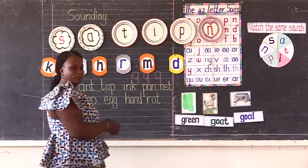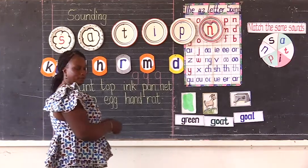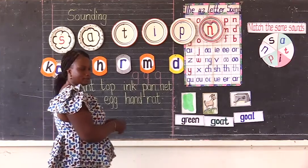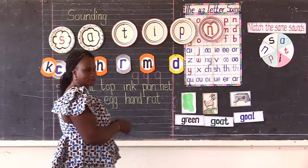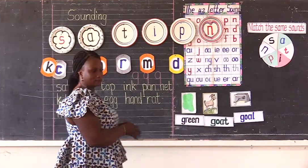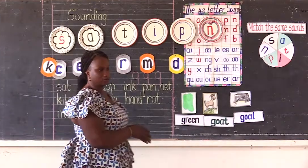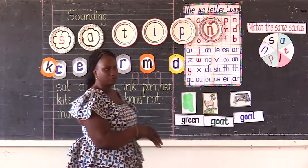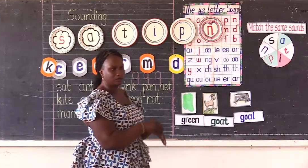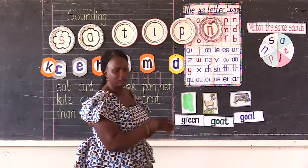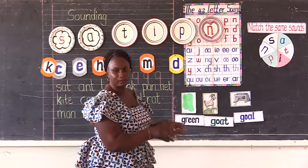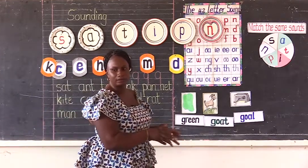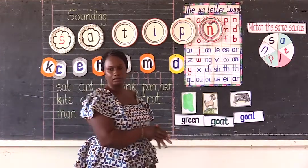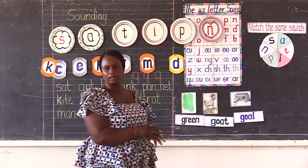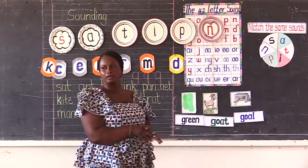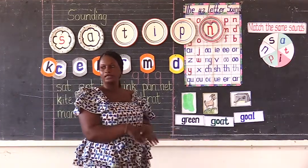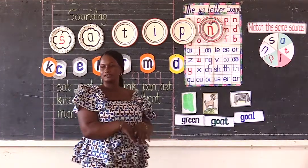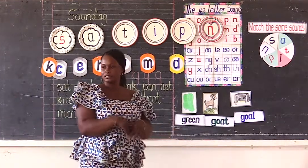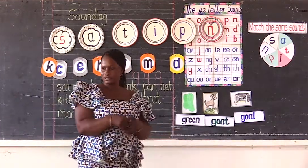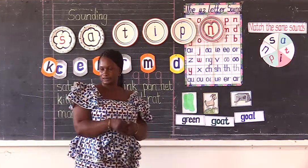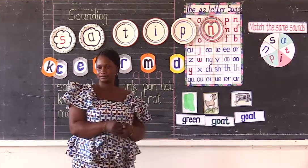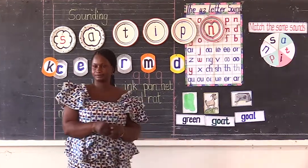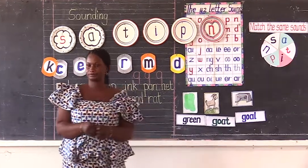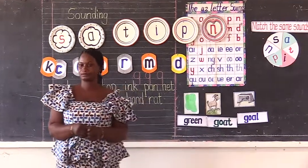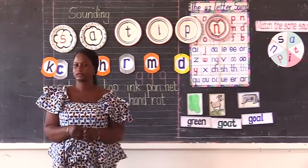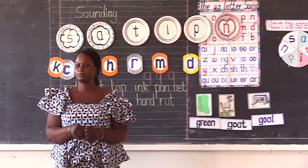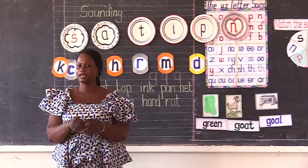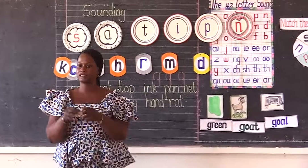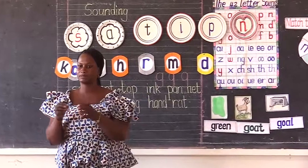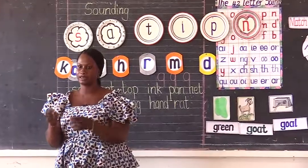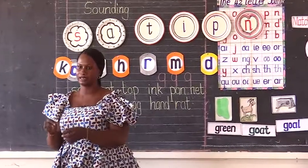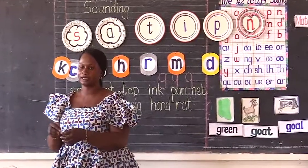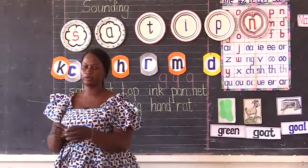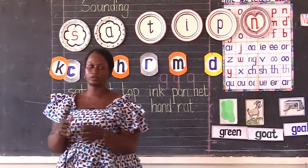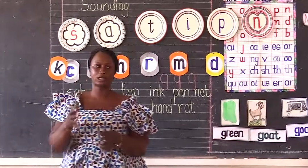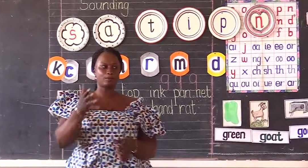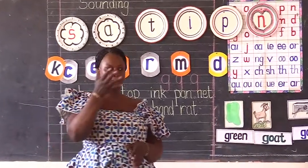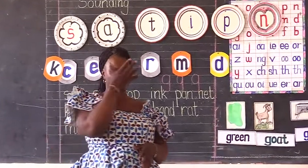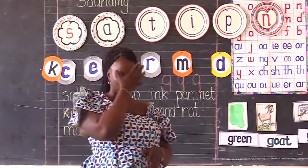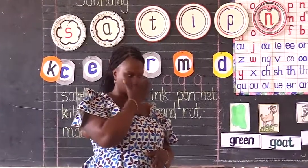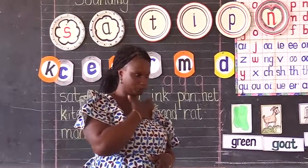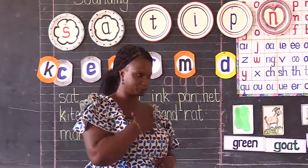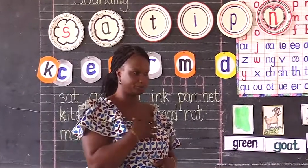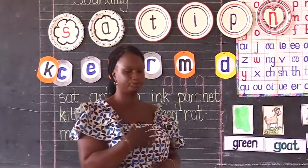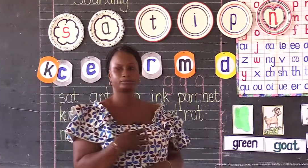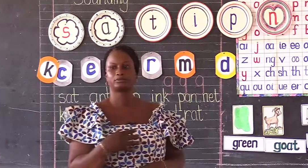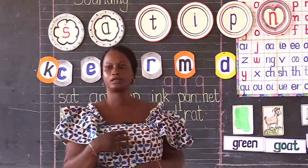Tendu wutu puja ndu chil inyanditi jint. Tim neej tibak neej rek ndu wutu ka mobaro